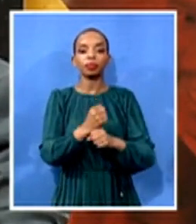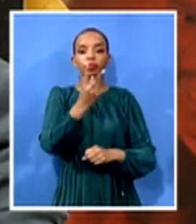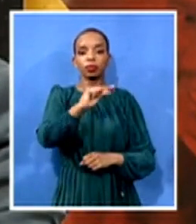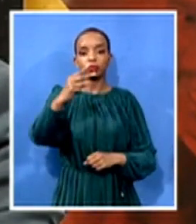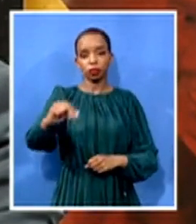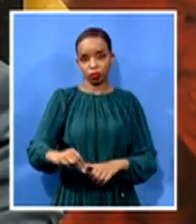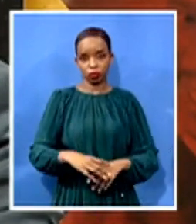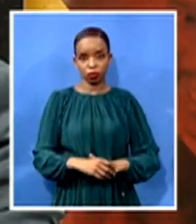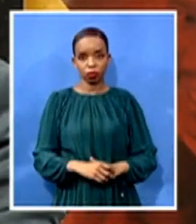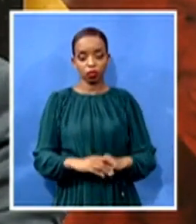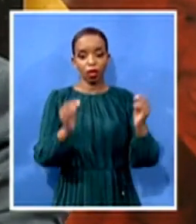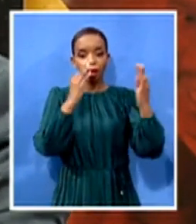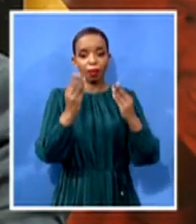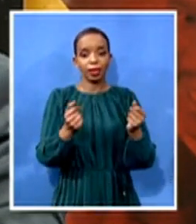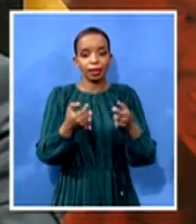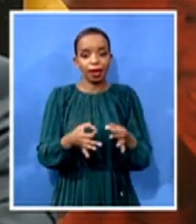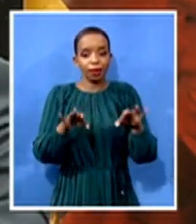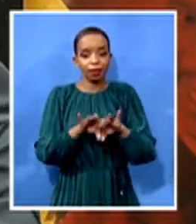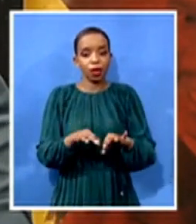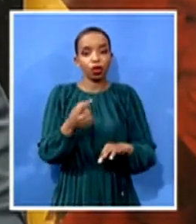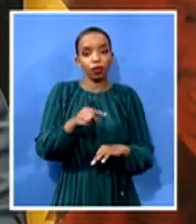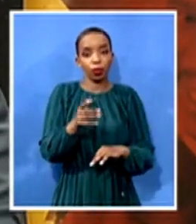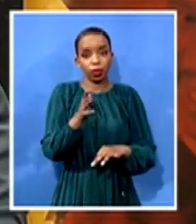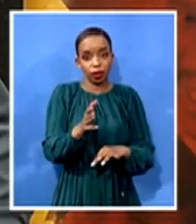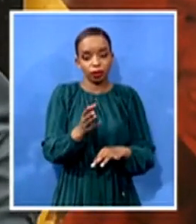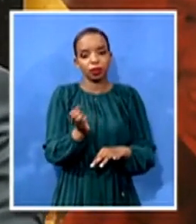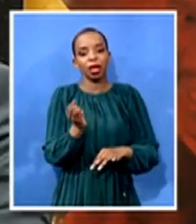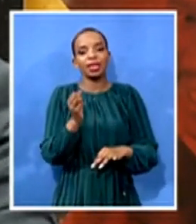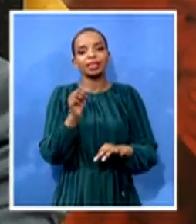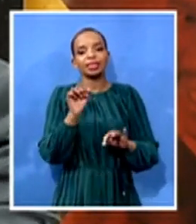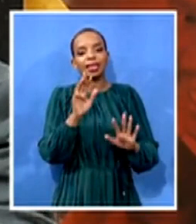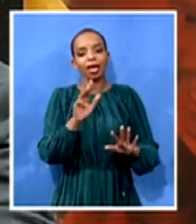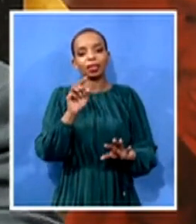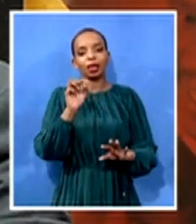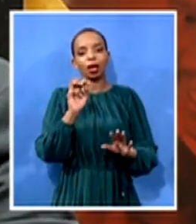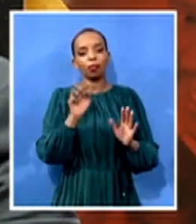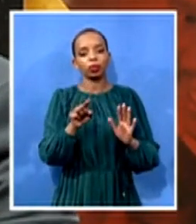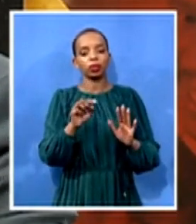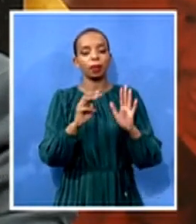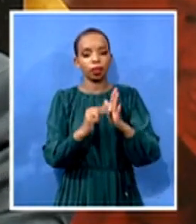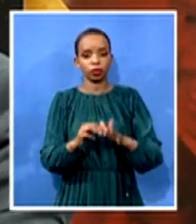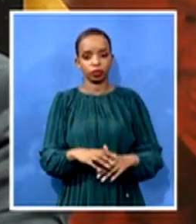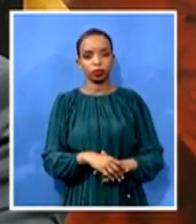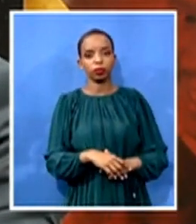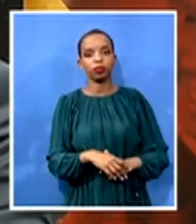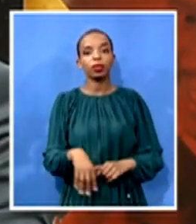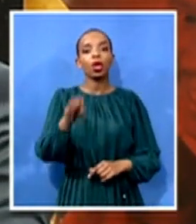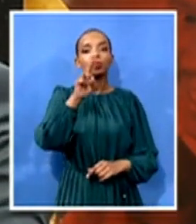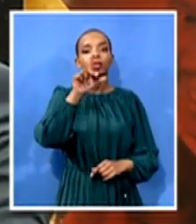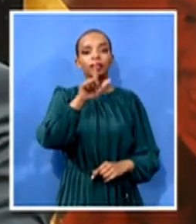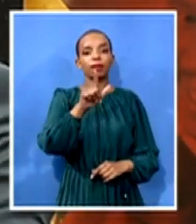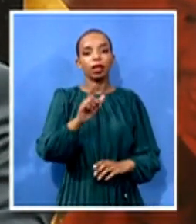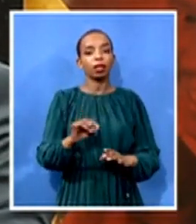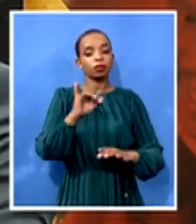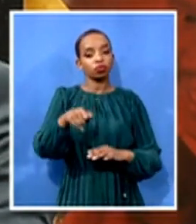is 19.9 million. As of the 27th of June 2020, UIF paid out